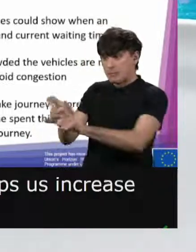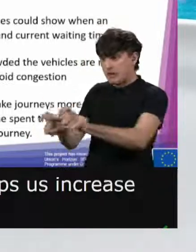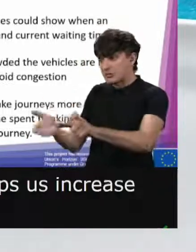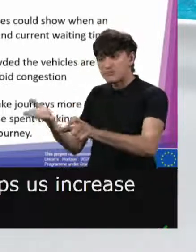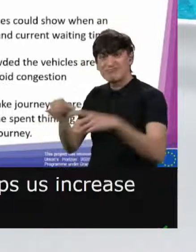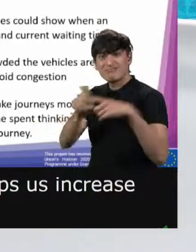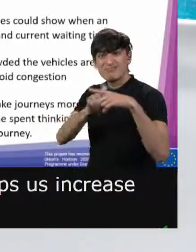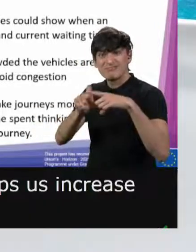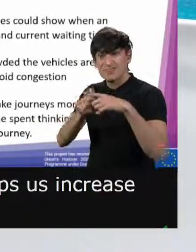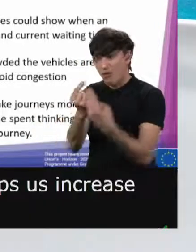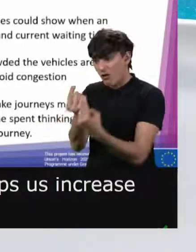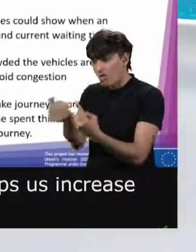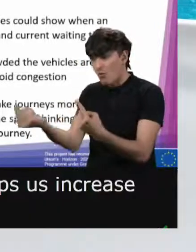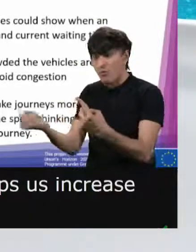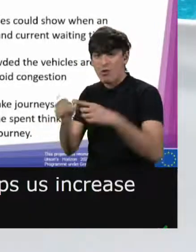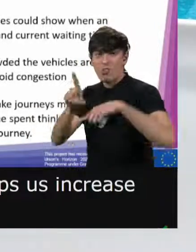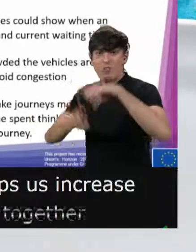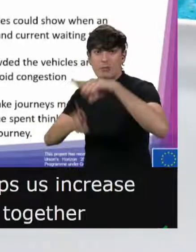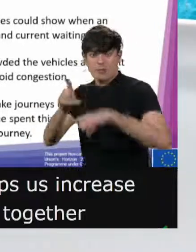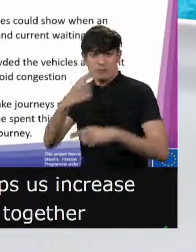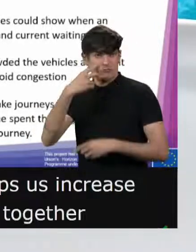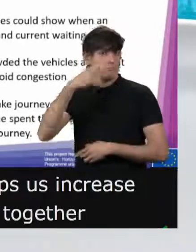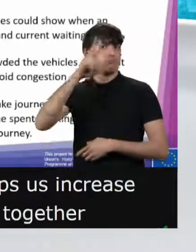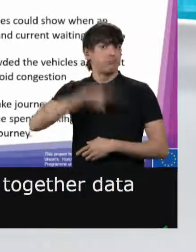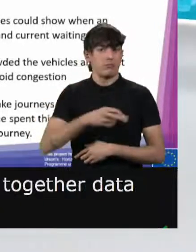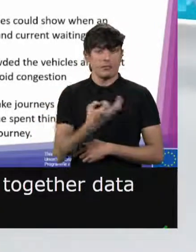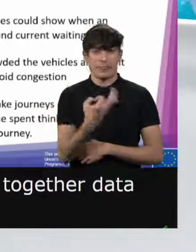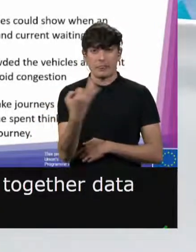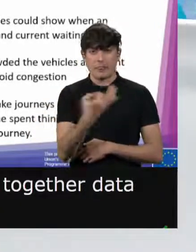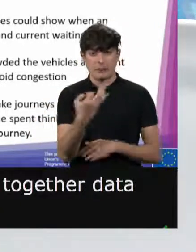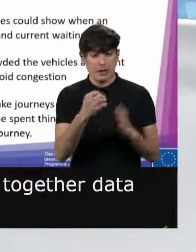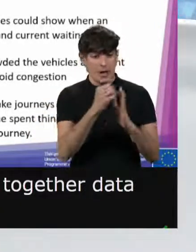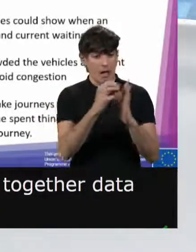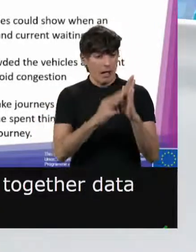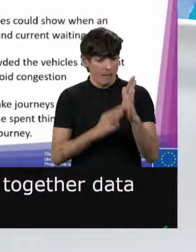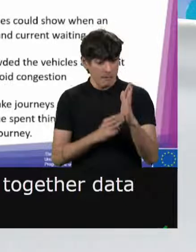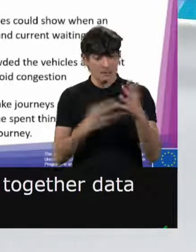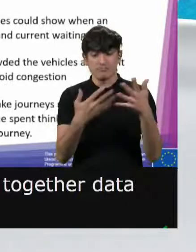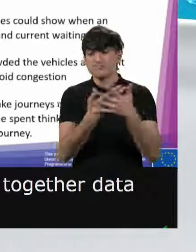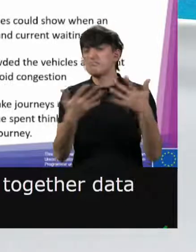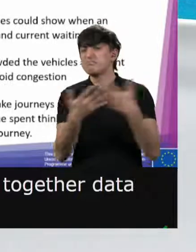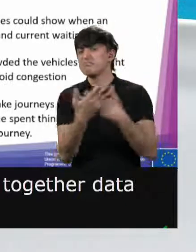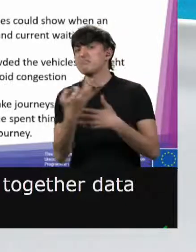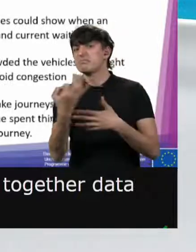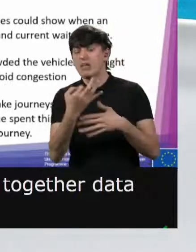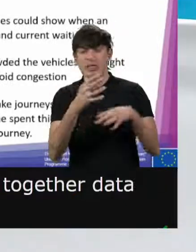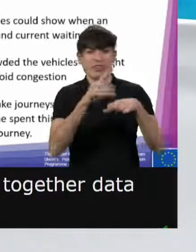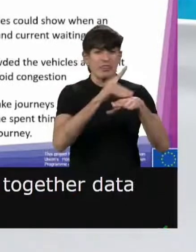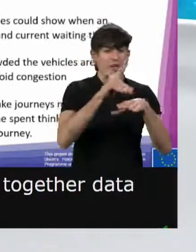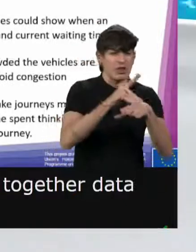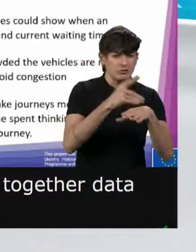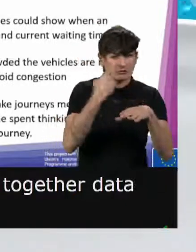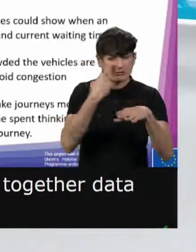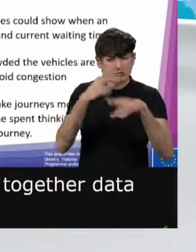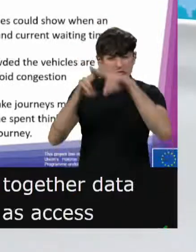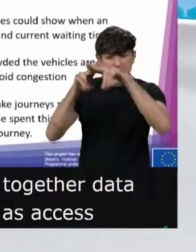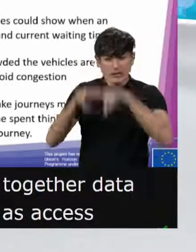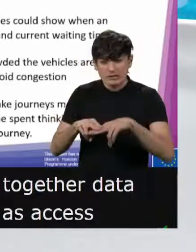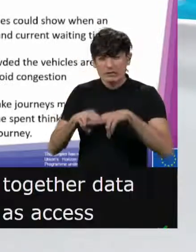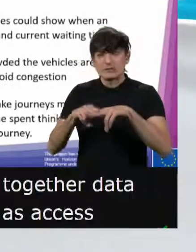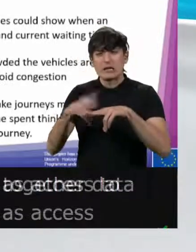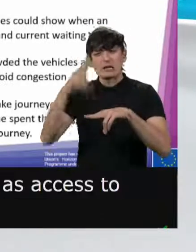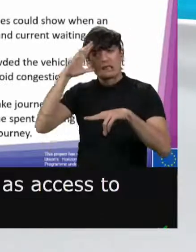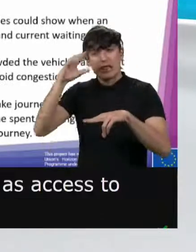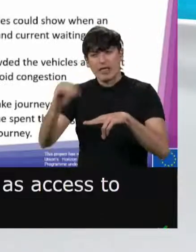data and analyze that using artificial intelligence, such as access to stations, accessible